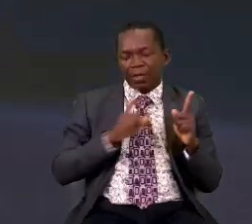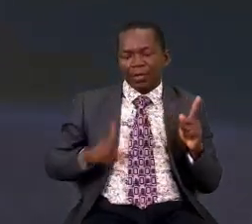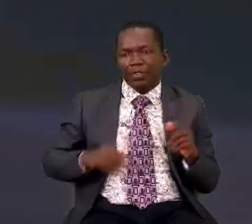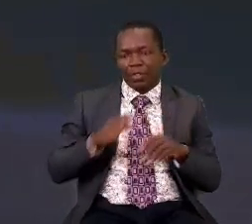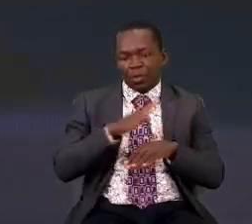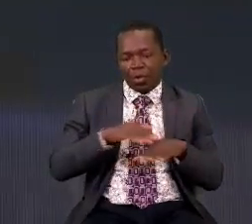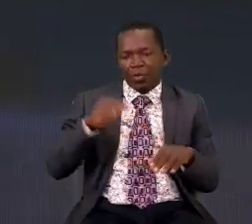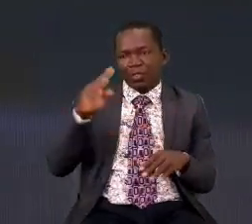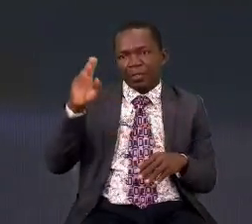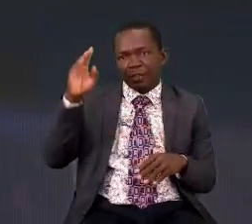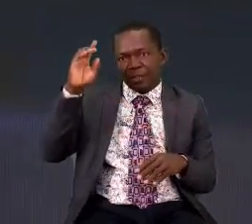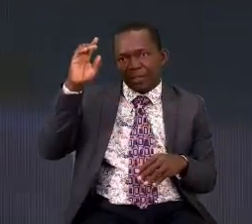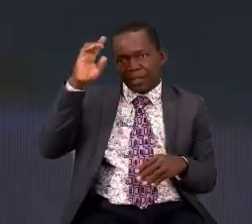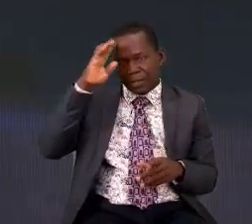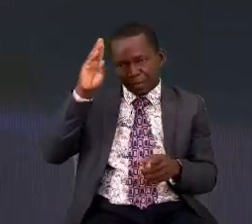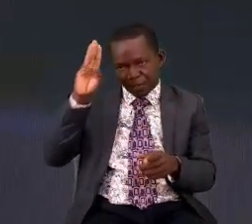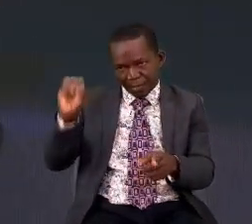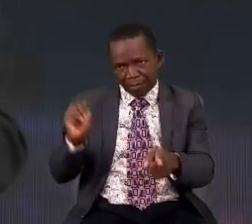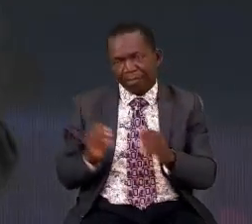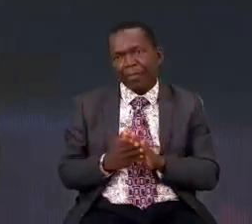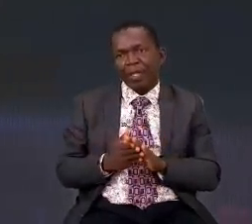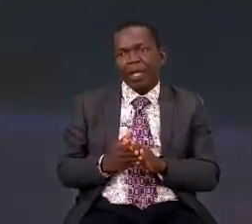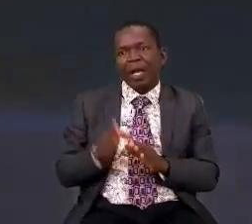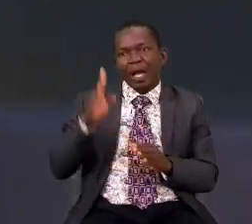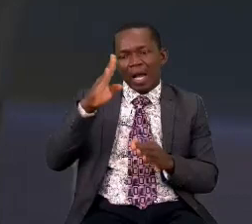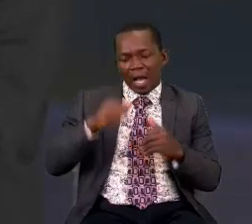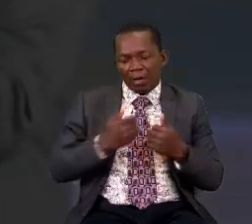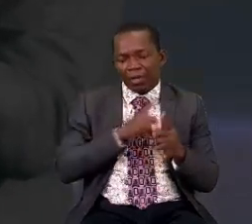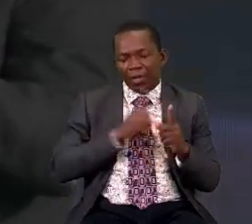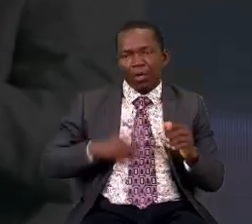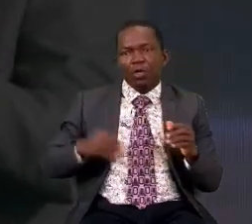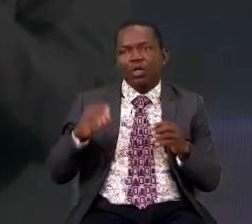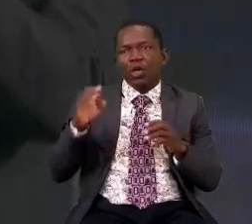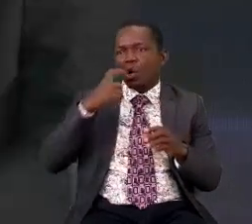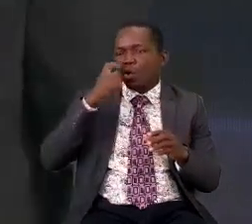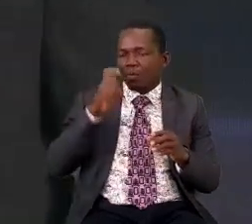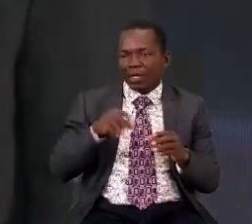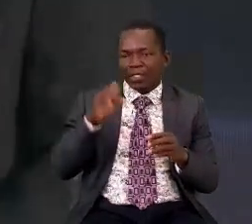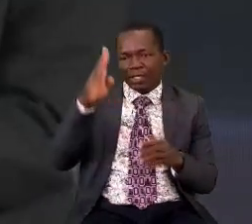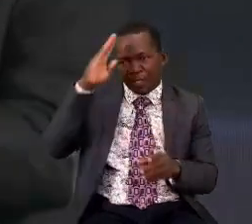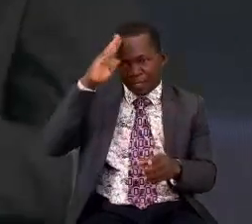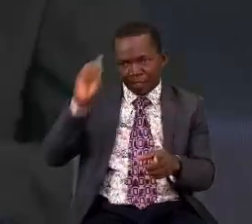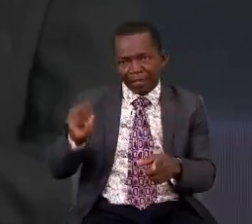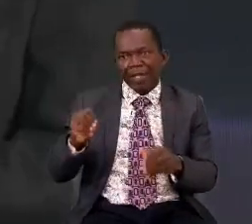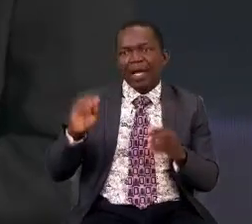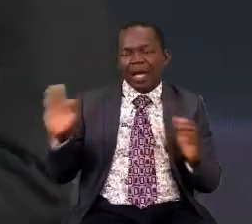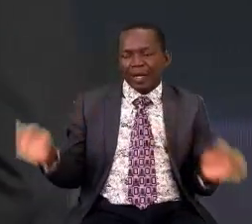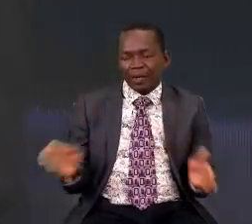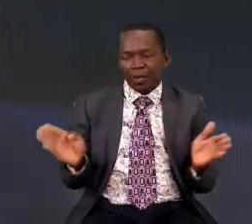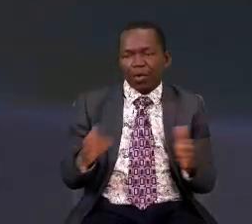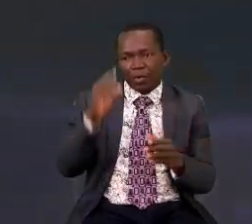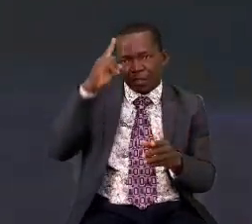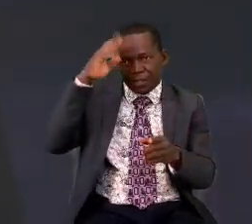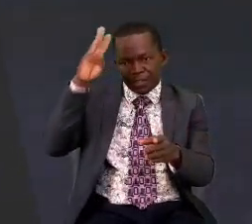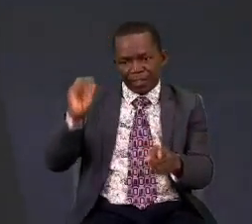propelled him into Ministry and we learned from that why because the New Testament sees